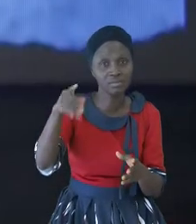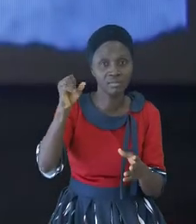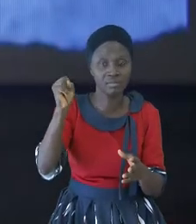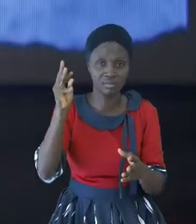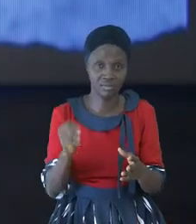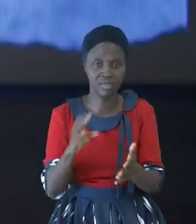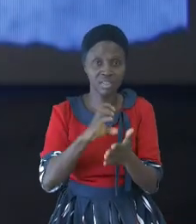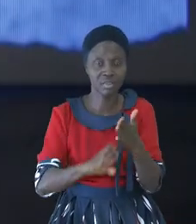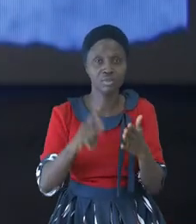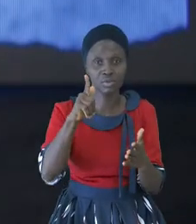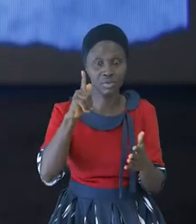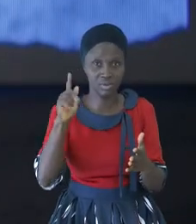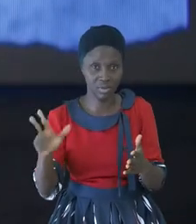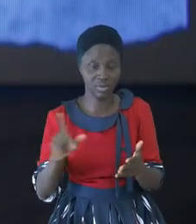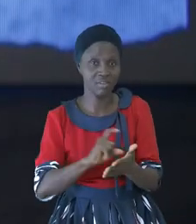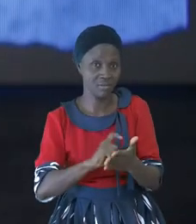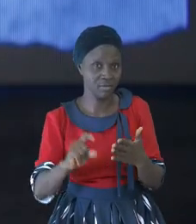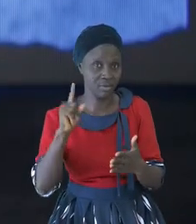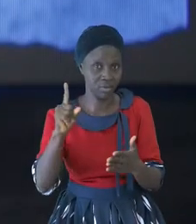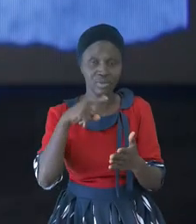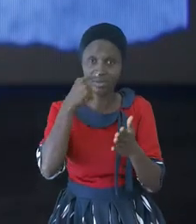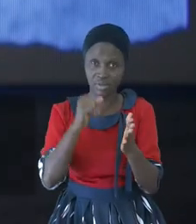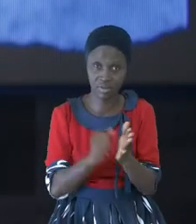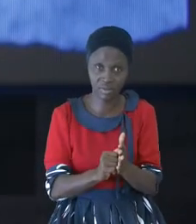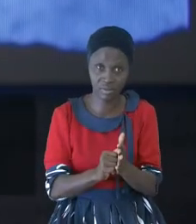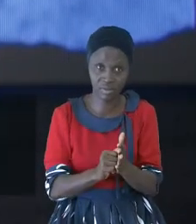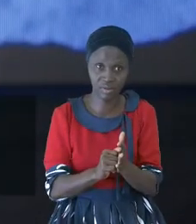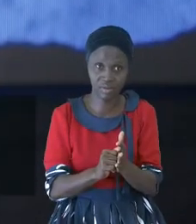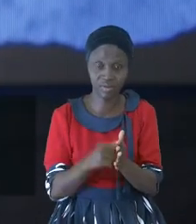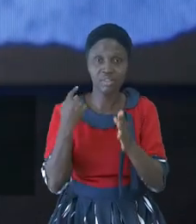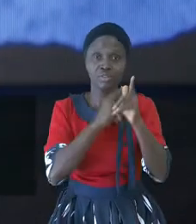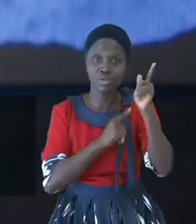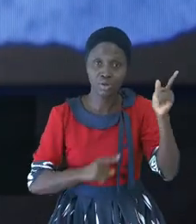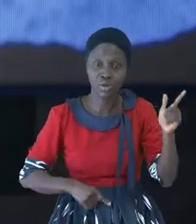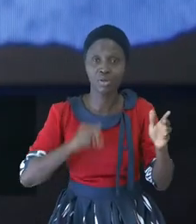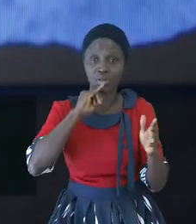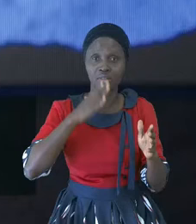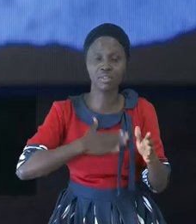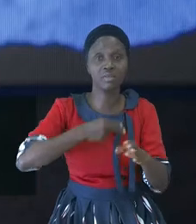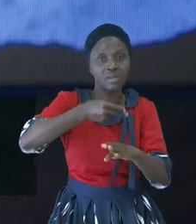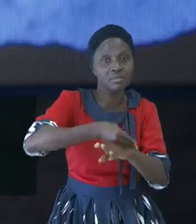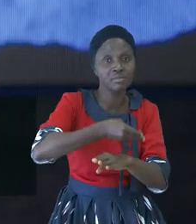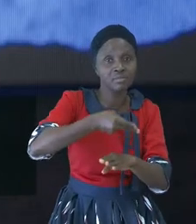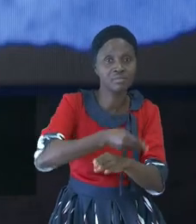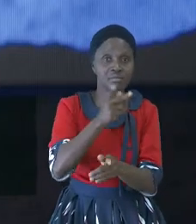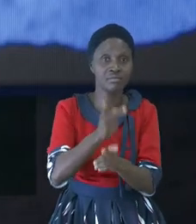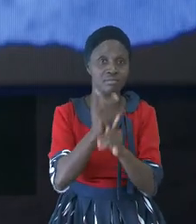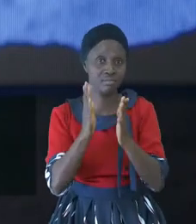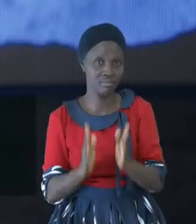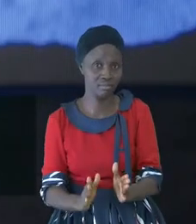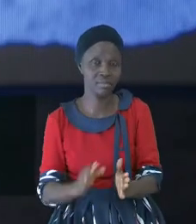second part of verse 1. It says, the Lord is my shepherd, I